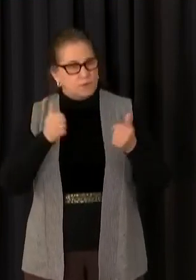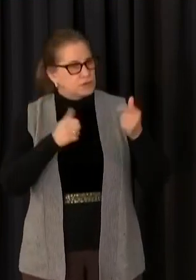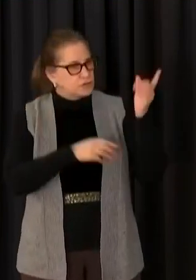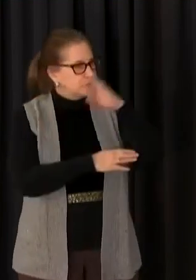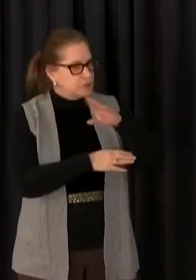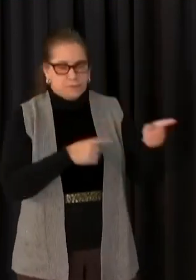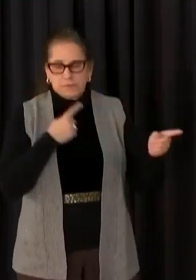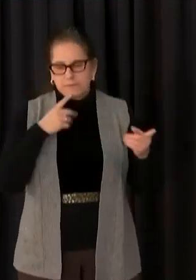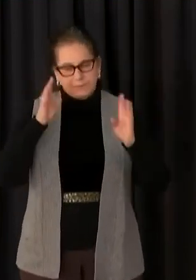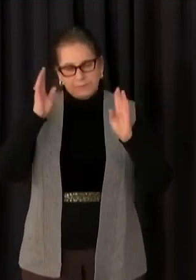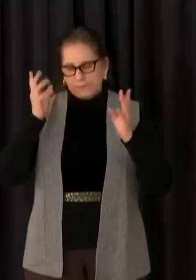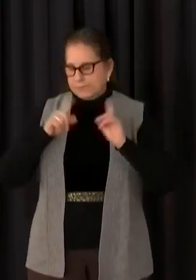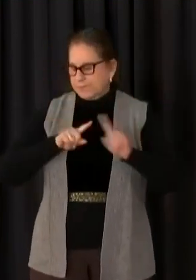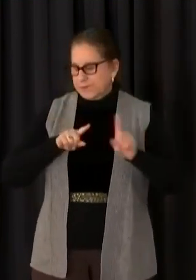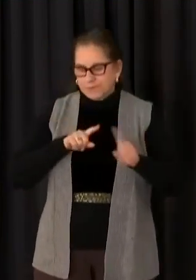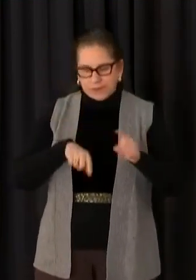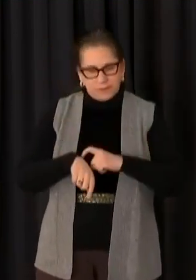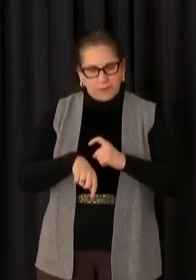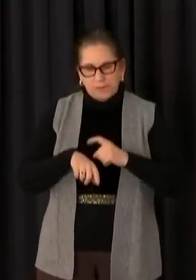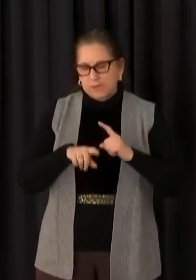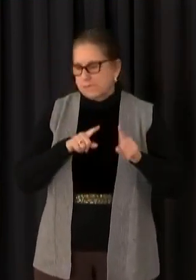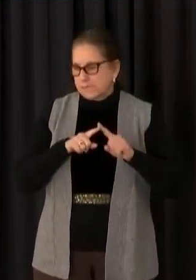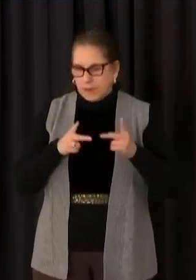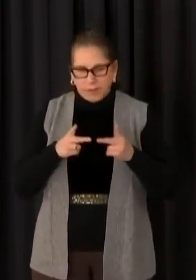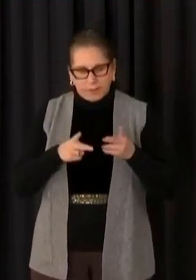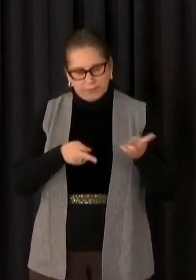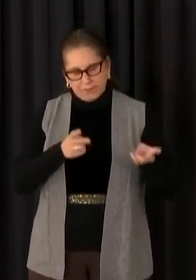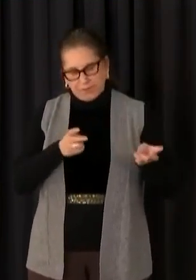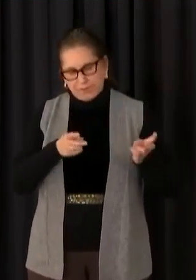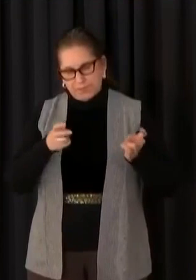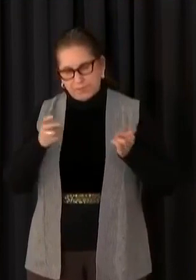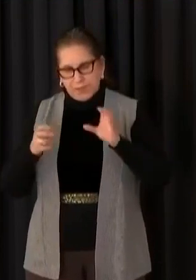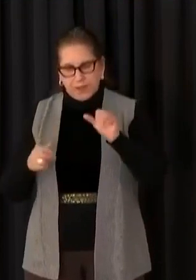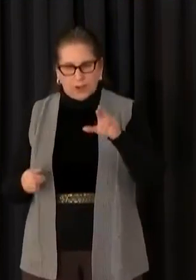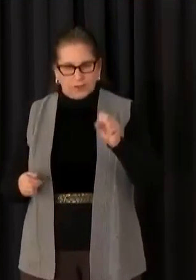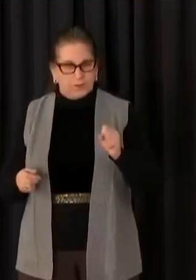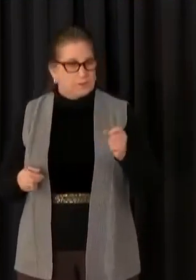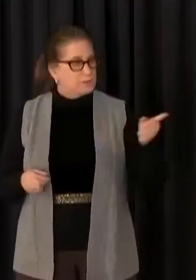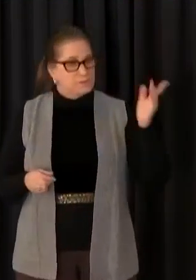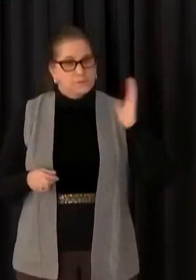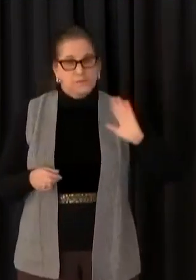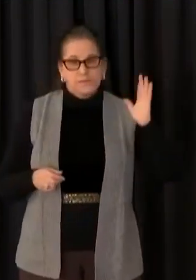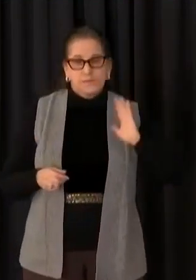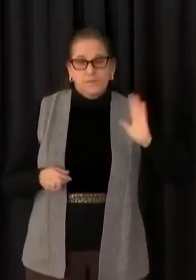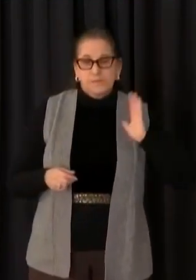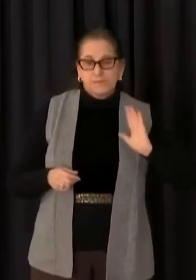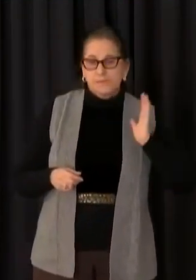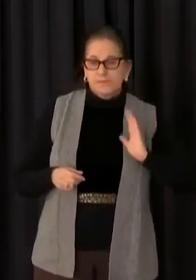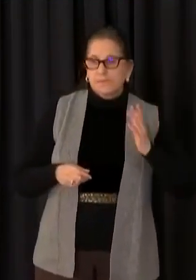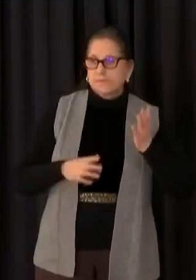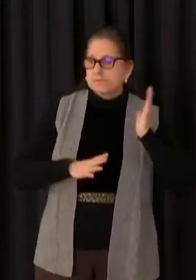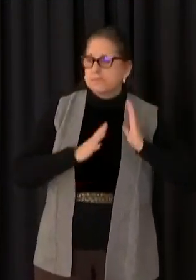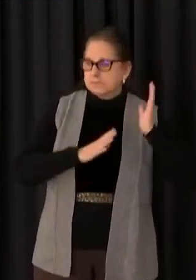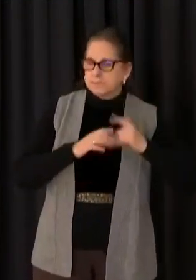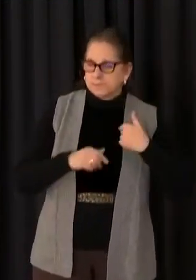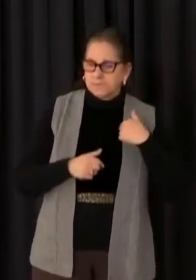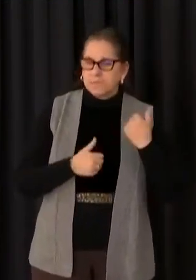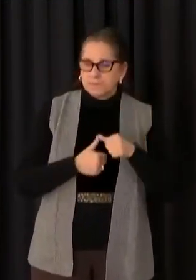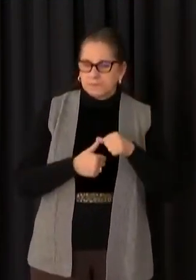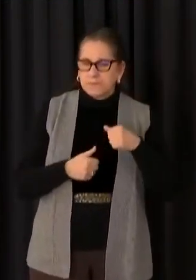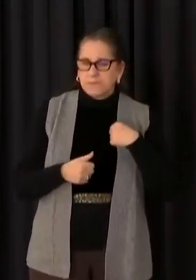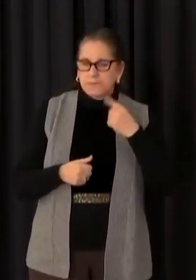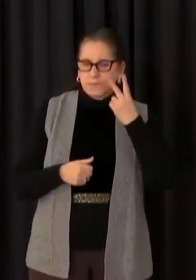map. It literally is all over the map. And I remember back in my career many years ago, we saw